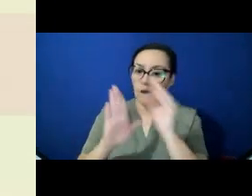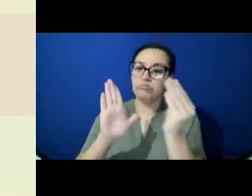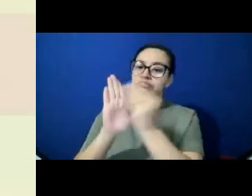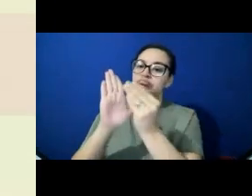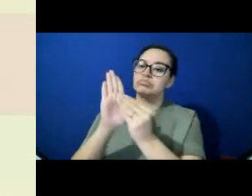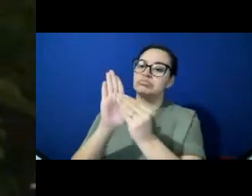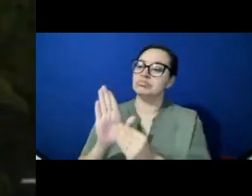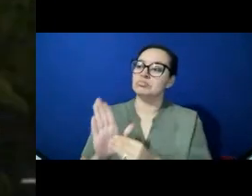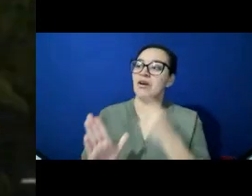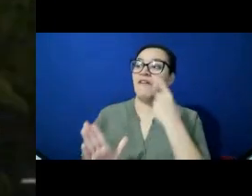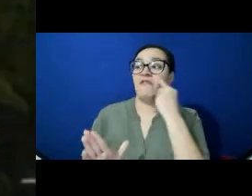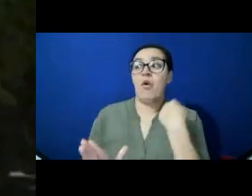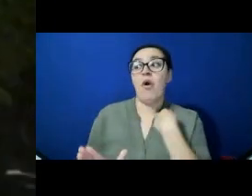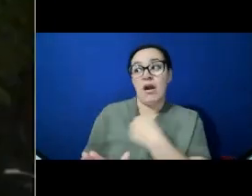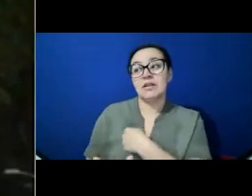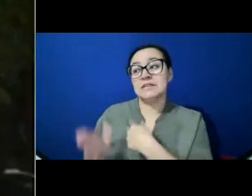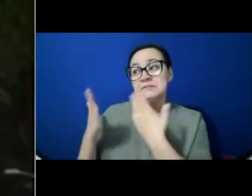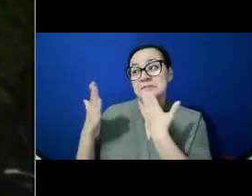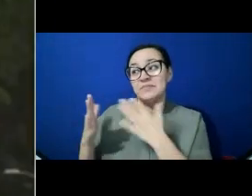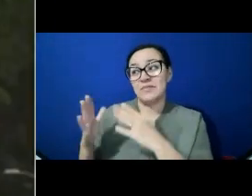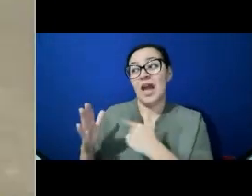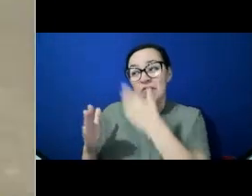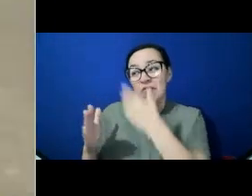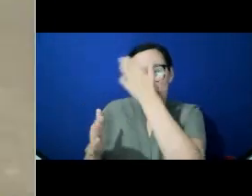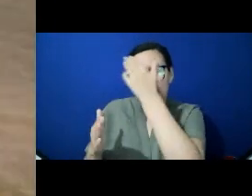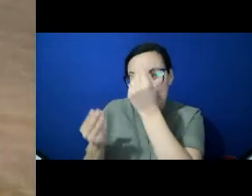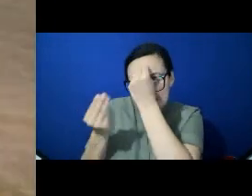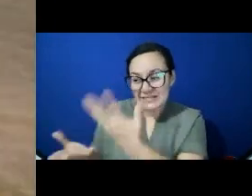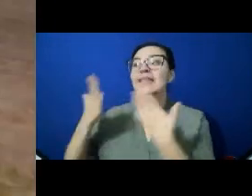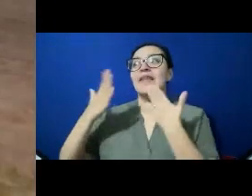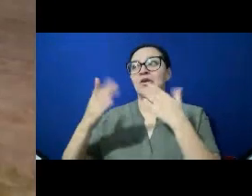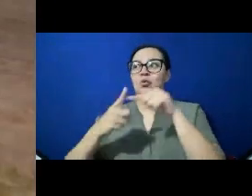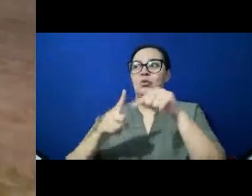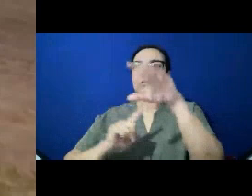graphics for us. Yes, they have been excellent.